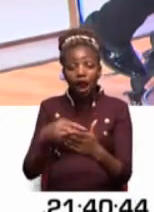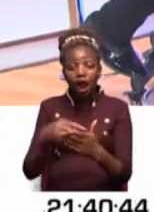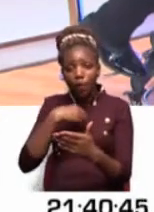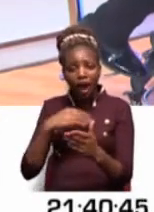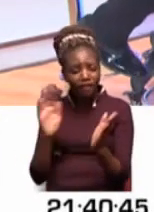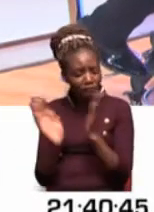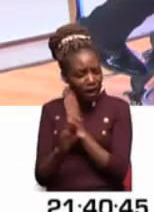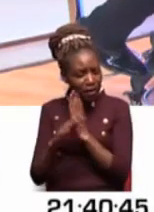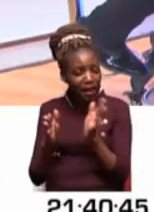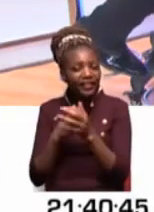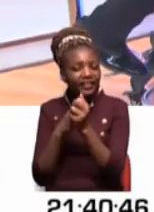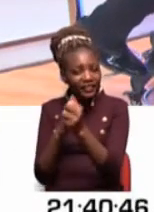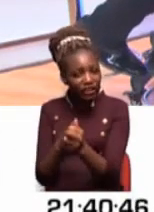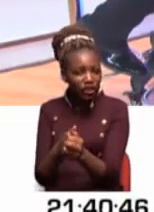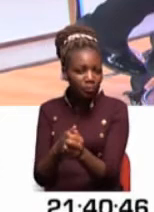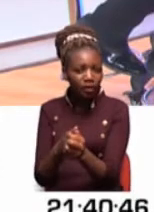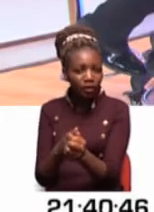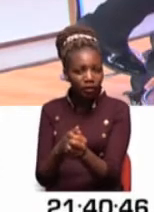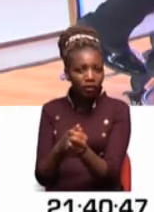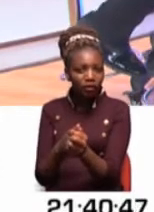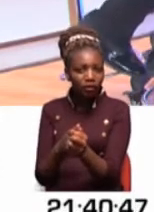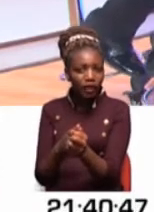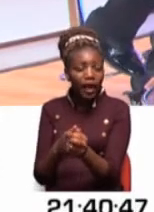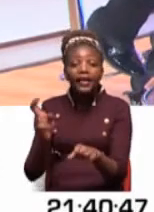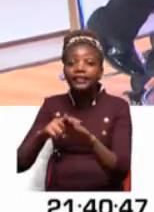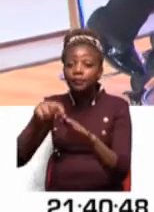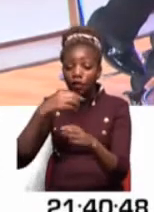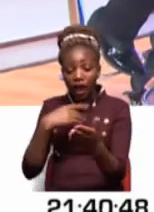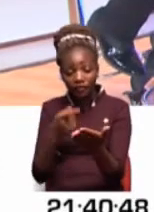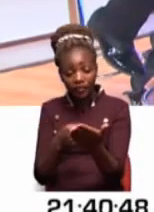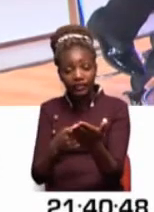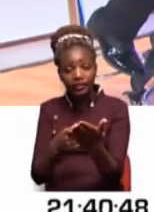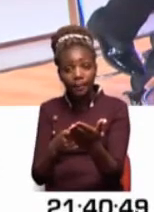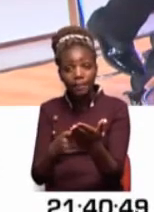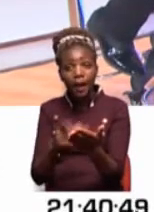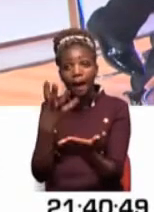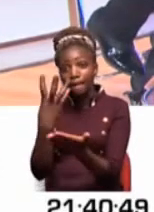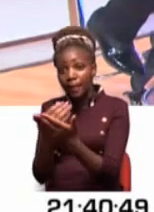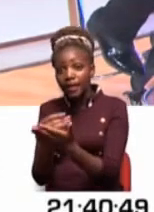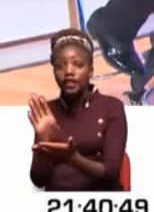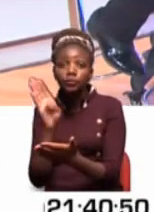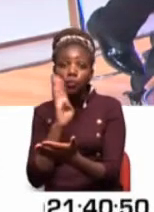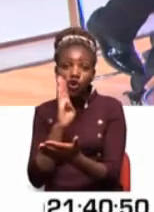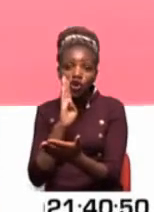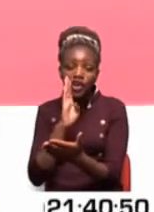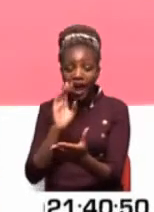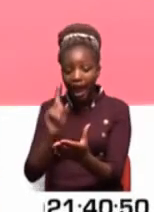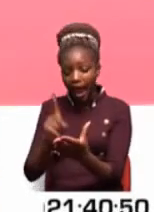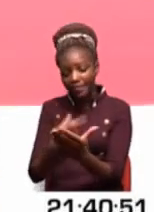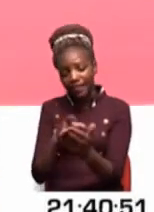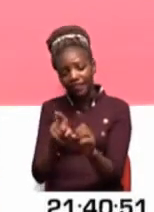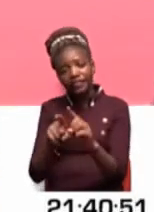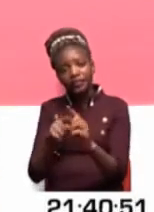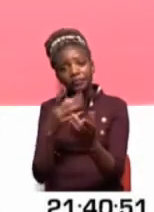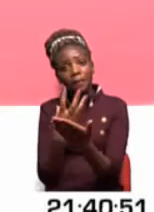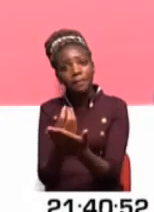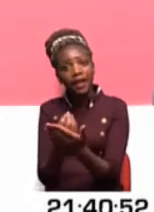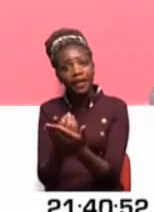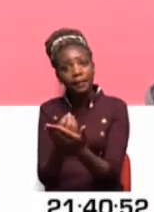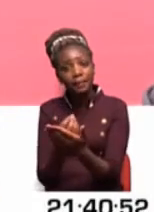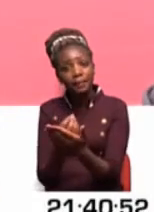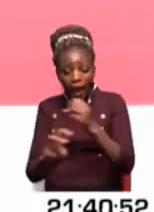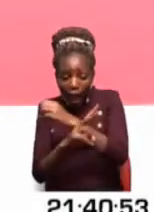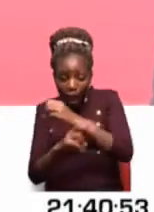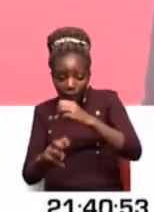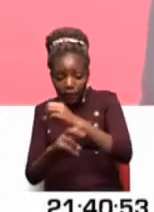misgovern Abubakar, you end up in a situation where money has been borrowed. It has been, the same money has been stolen.